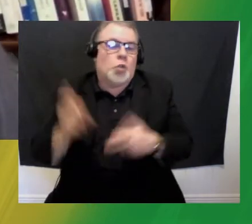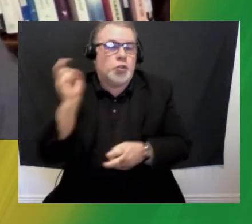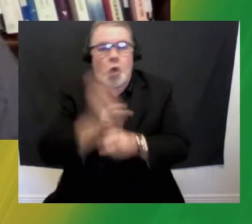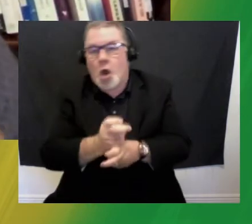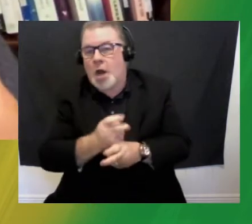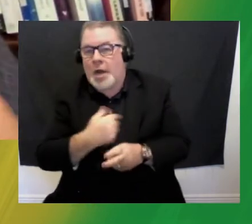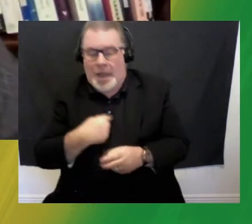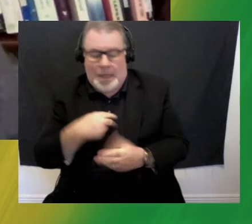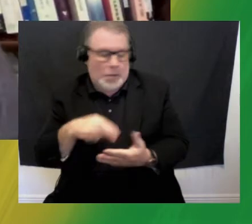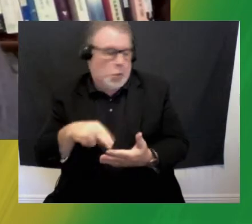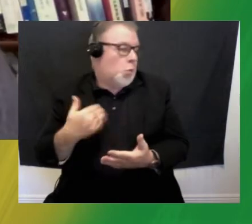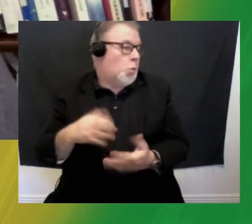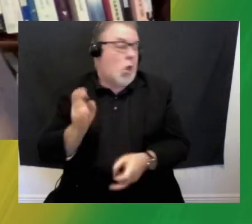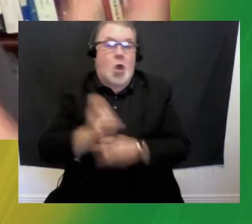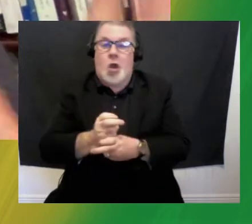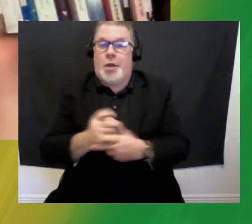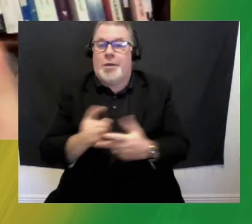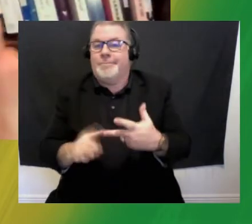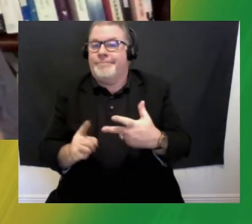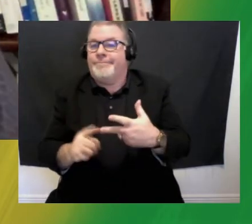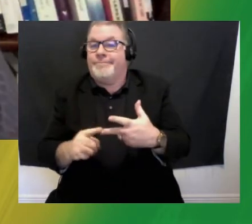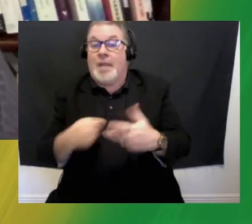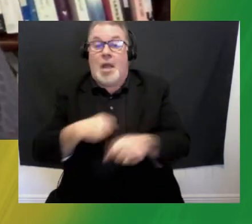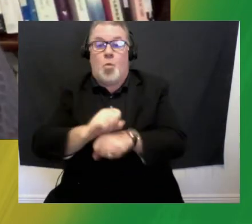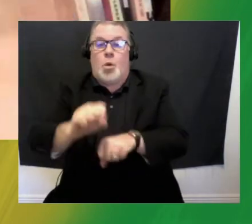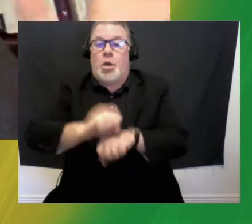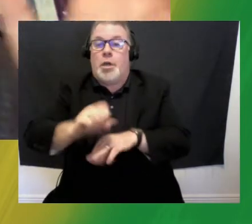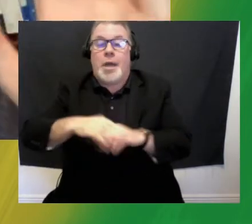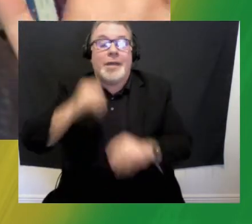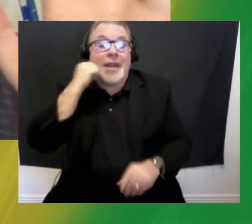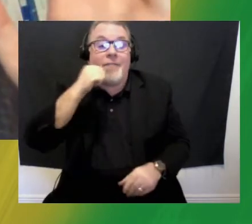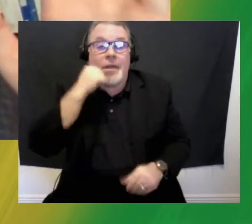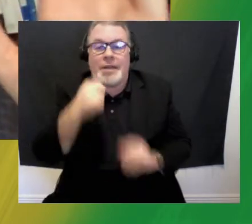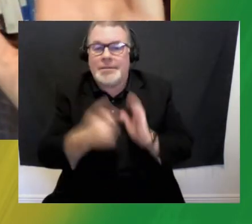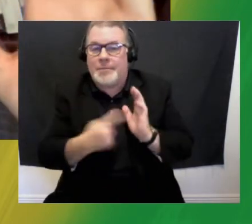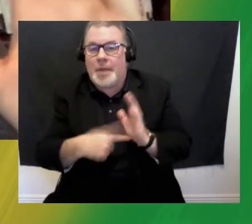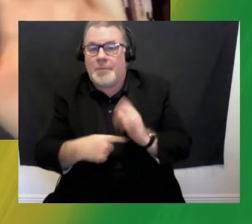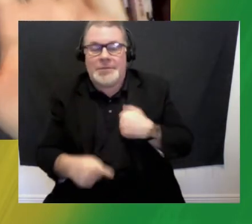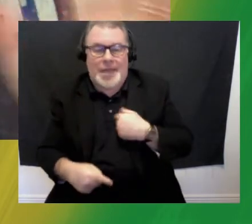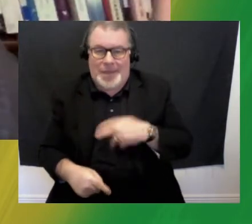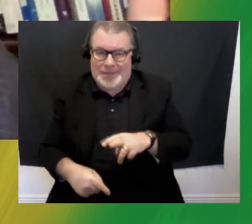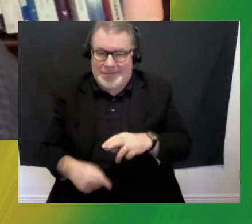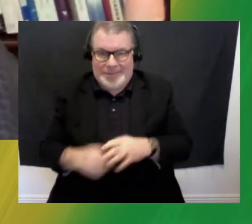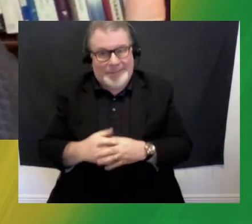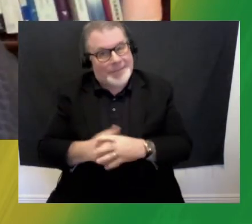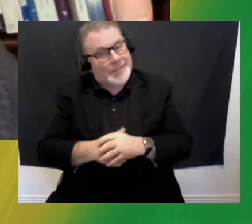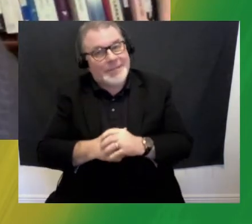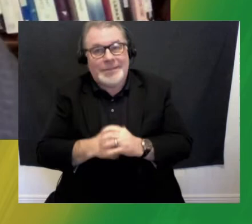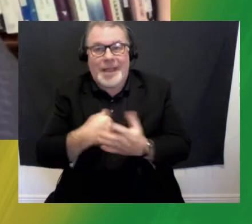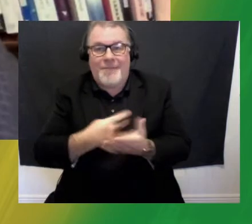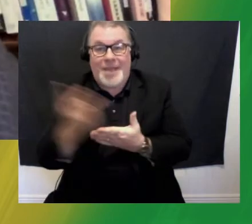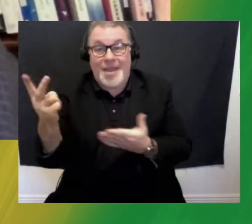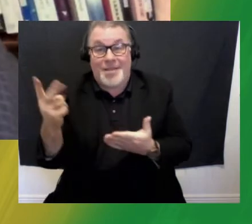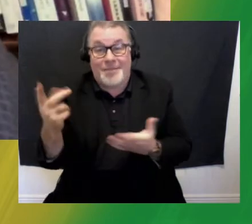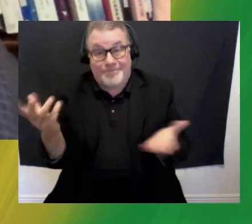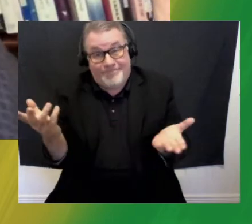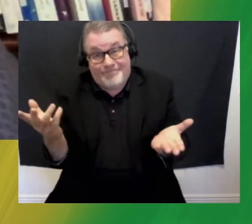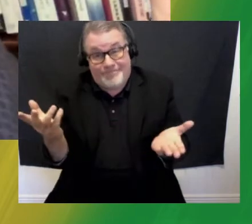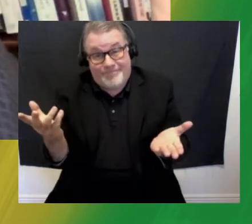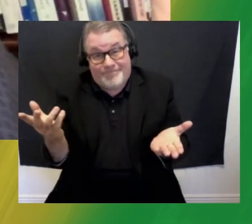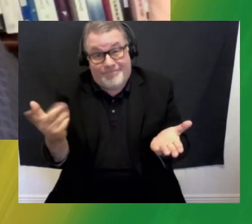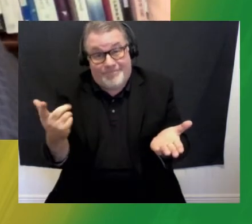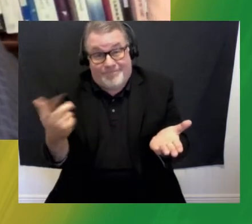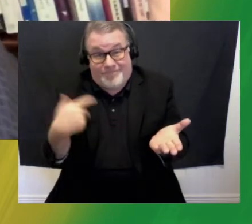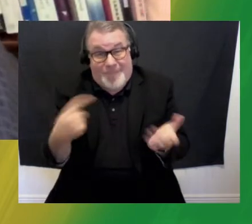hard, right? And I work on it every day. And sometimes, man, I just fail. Like this is going